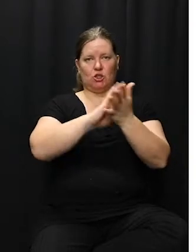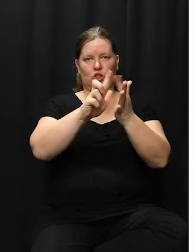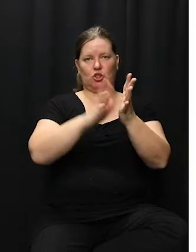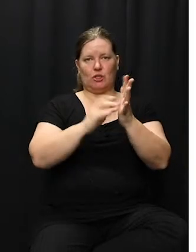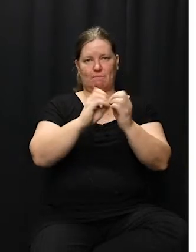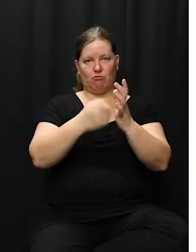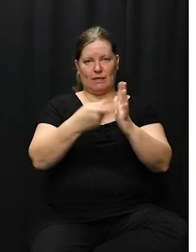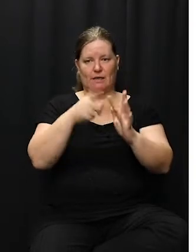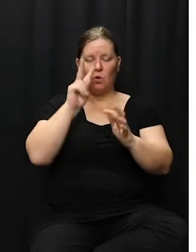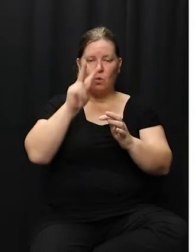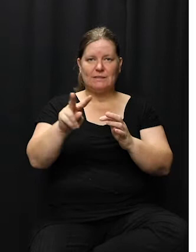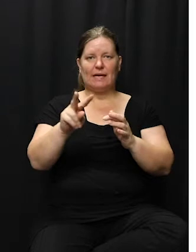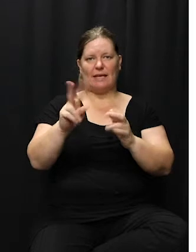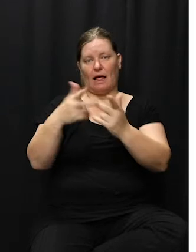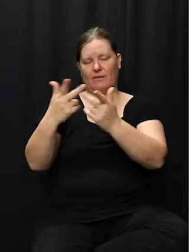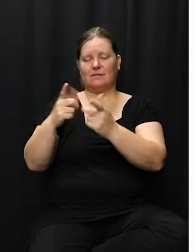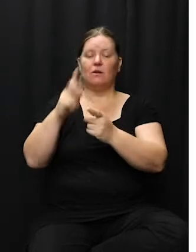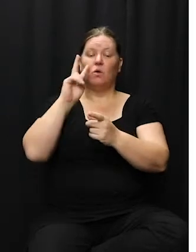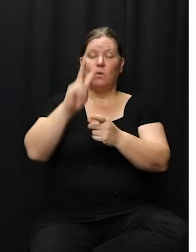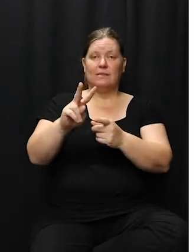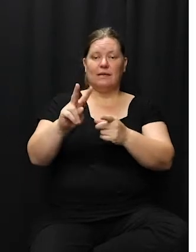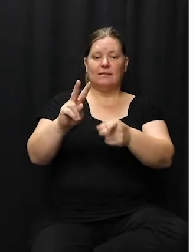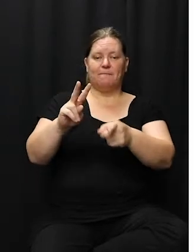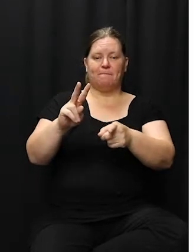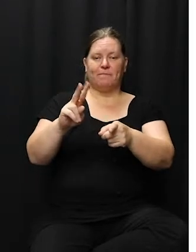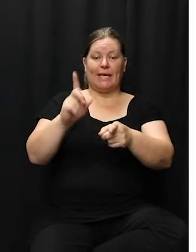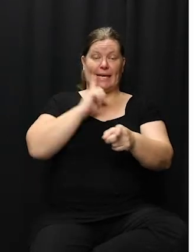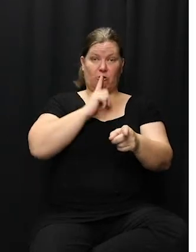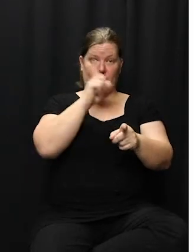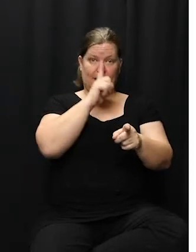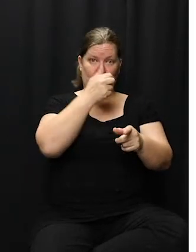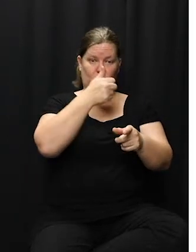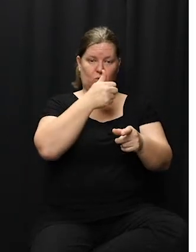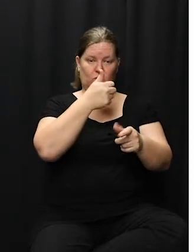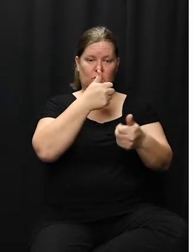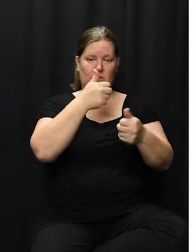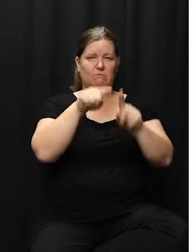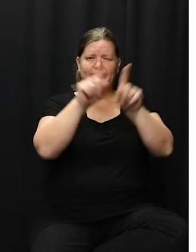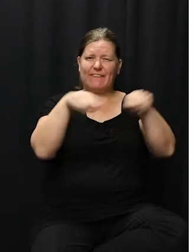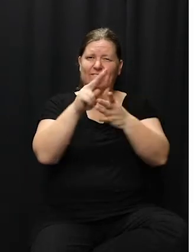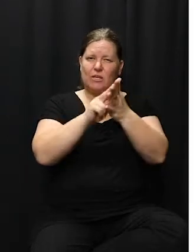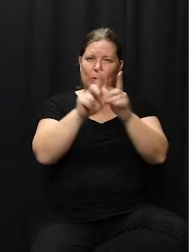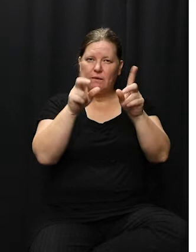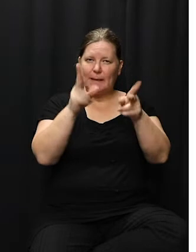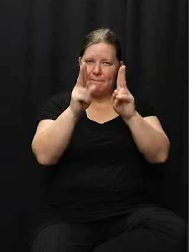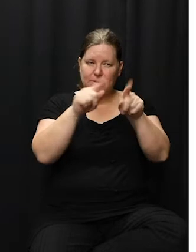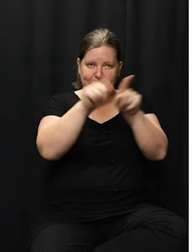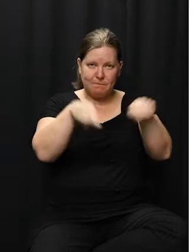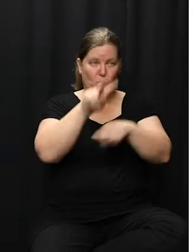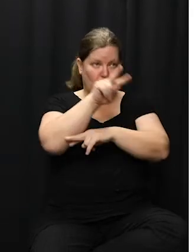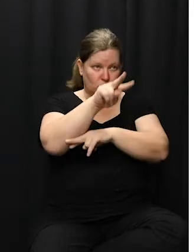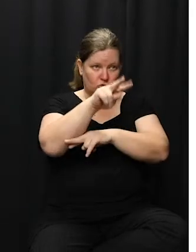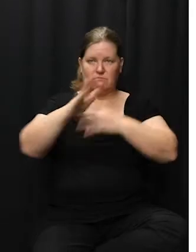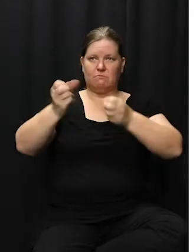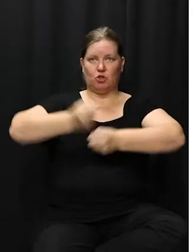Shembry and his other researchers with him, they looked at hearing people. They were looking at little video clips, the hearing people. They'd watch